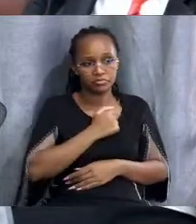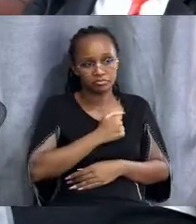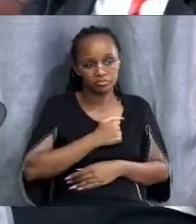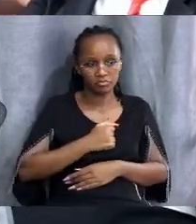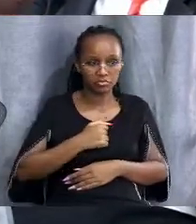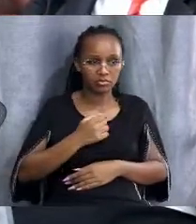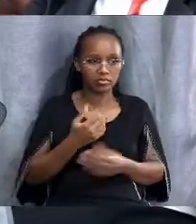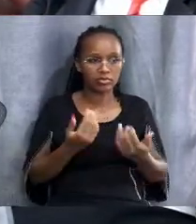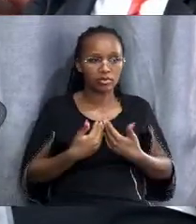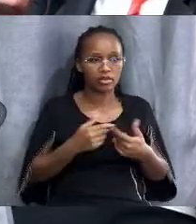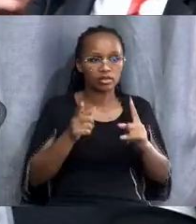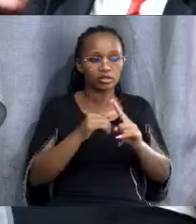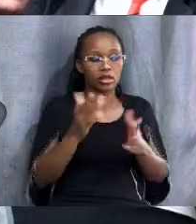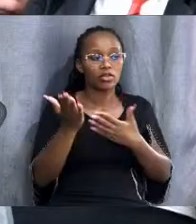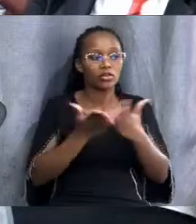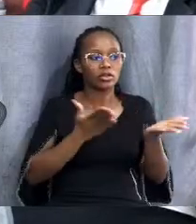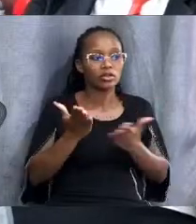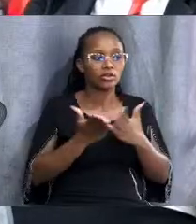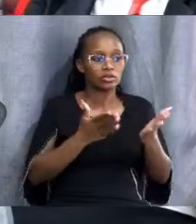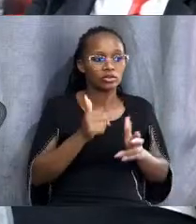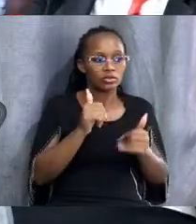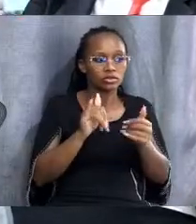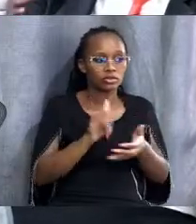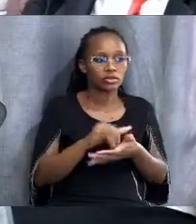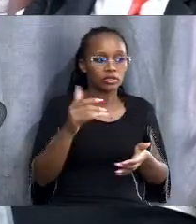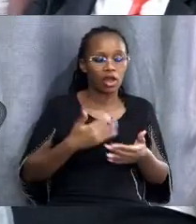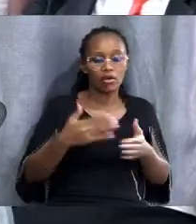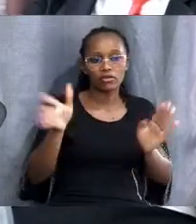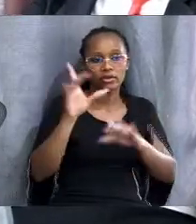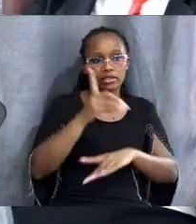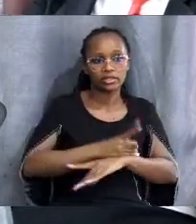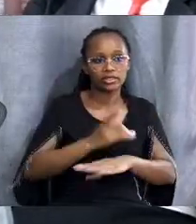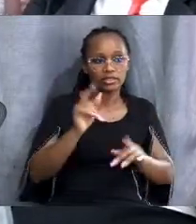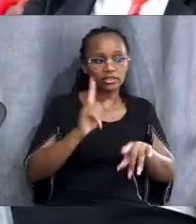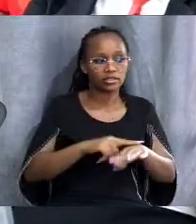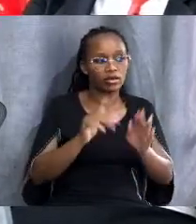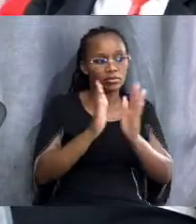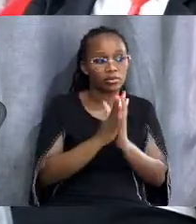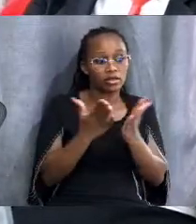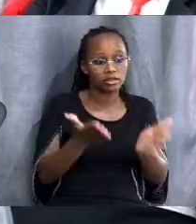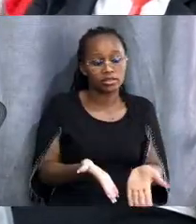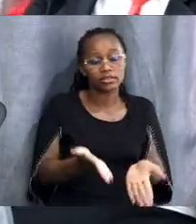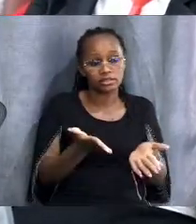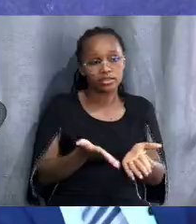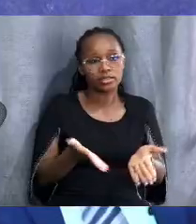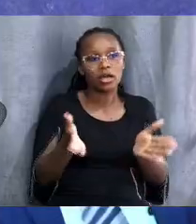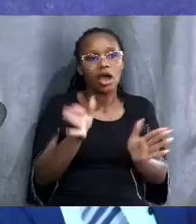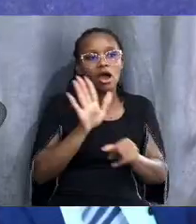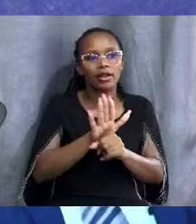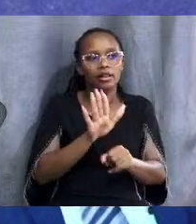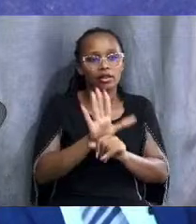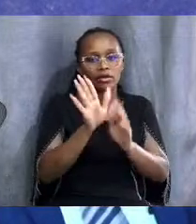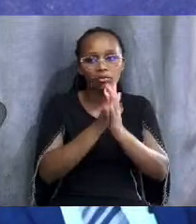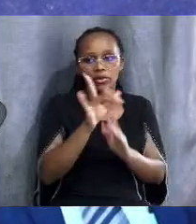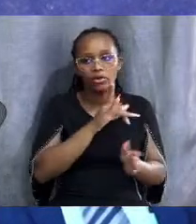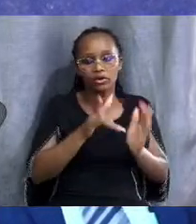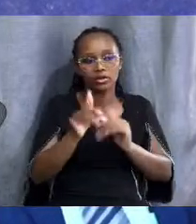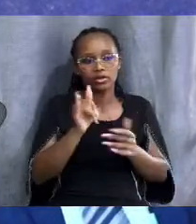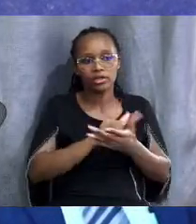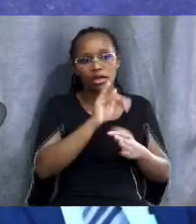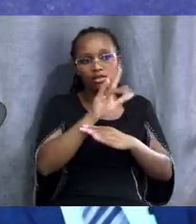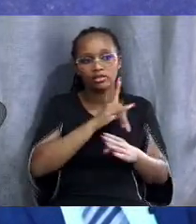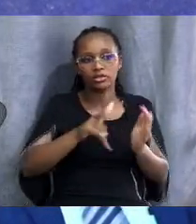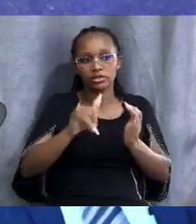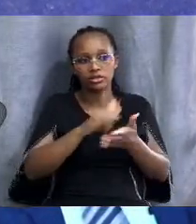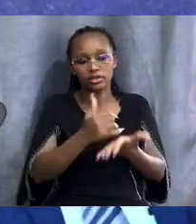Na kwenye ibada ambao ilipita mchana, tuliombea hili jambo sana, na tukaomba, na tukauliza